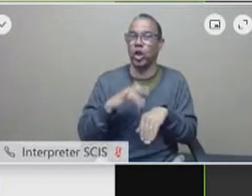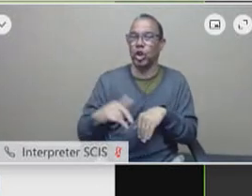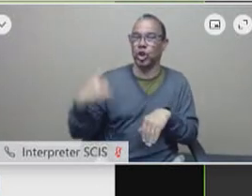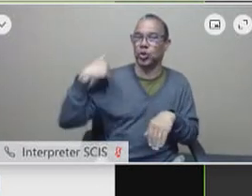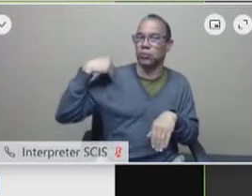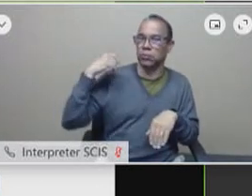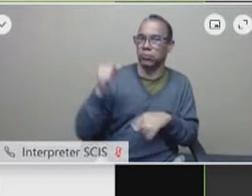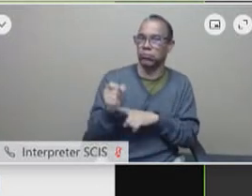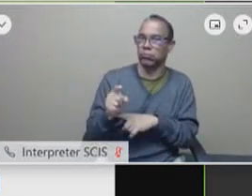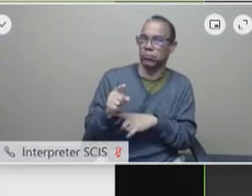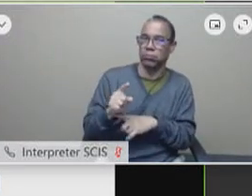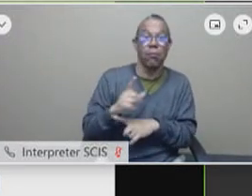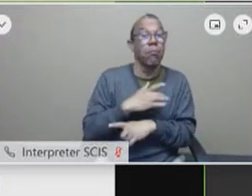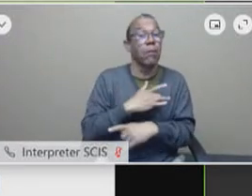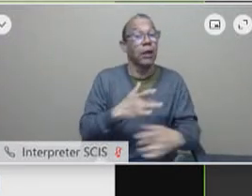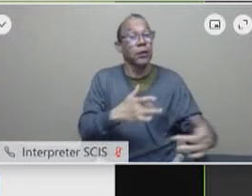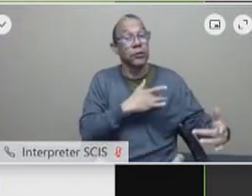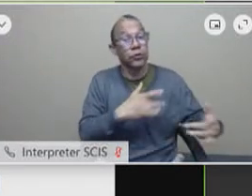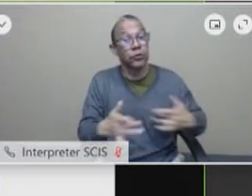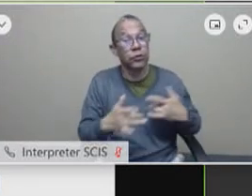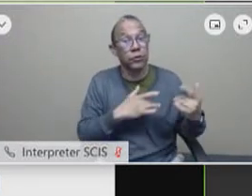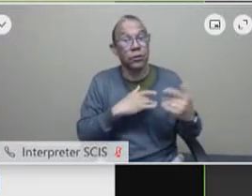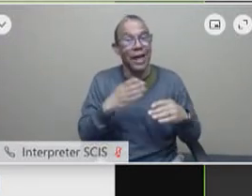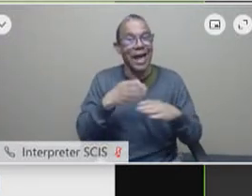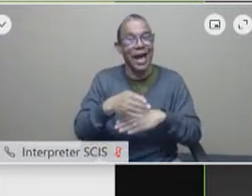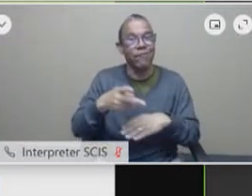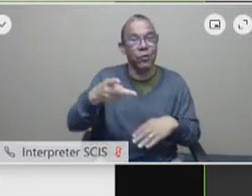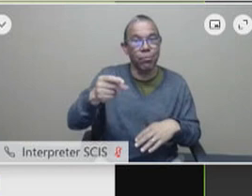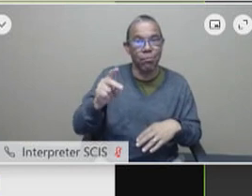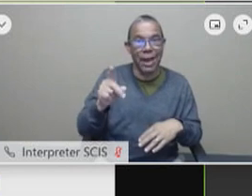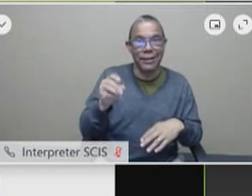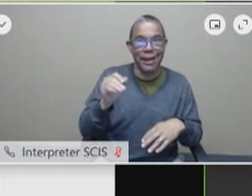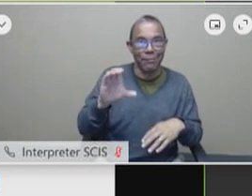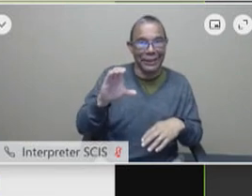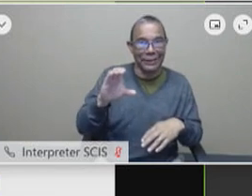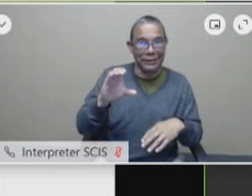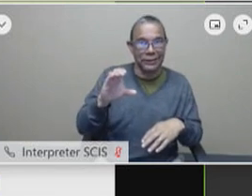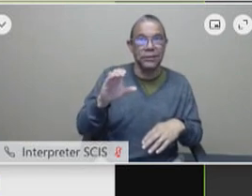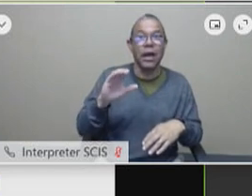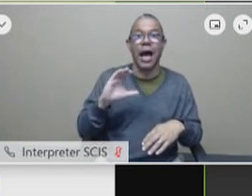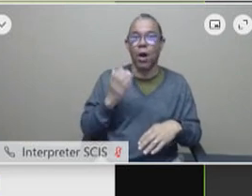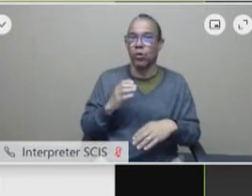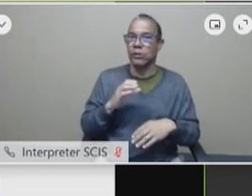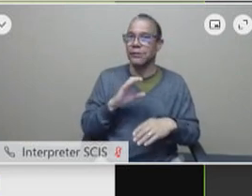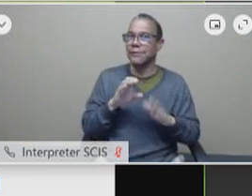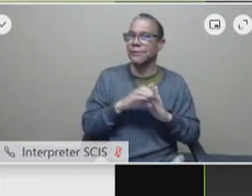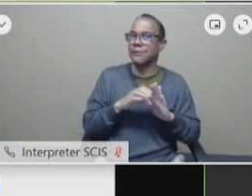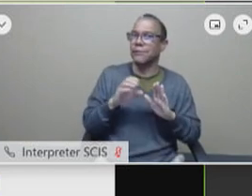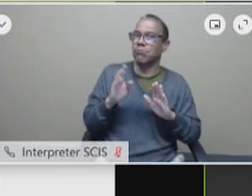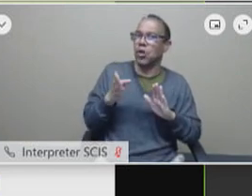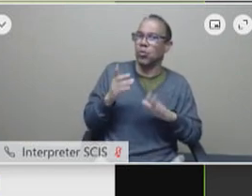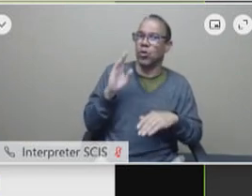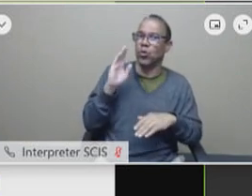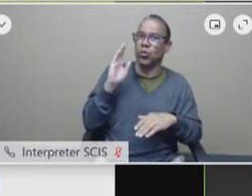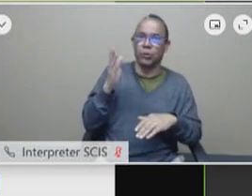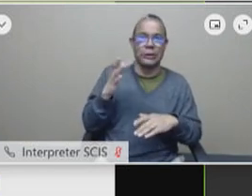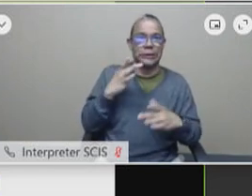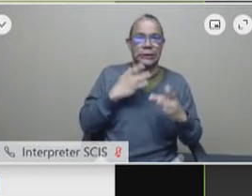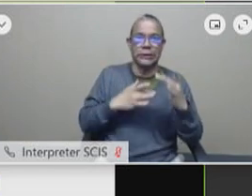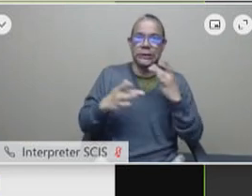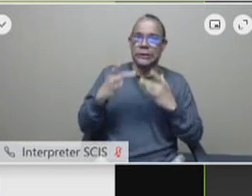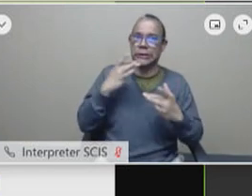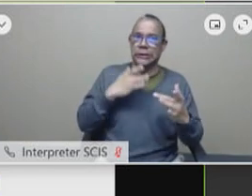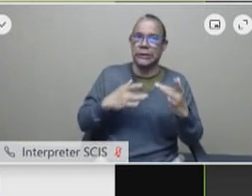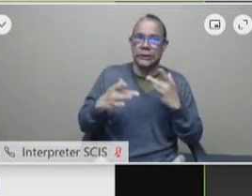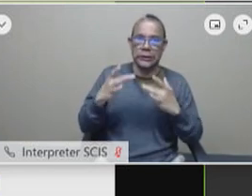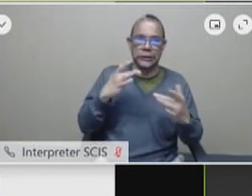My concern is that post-pandemic, the citizens of Baltimore are going to be in dire straits, putting